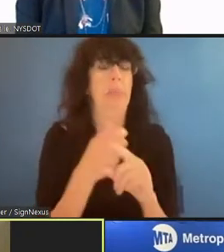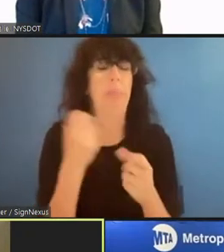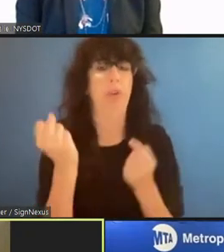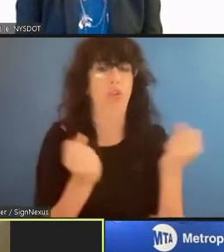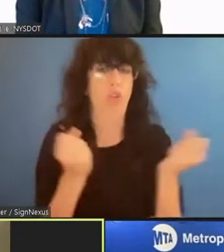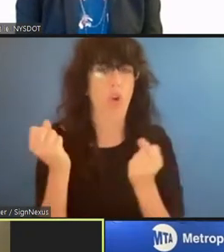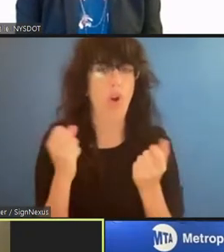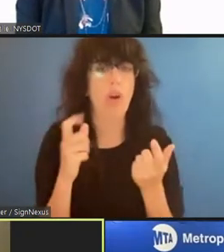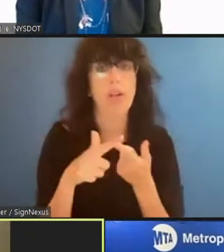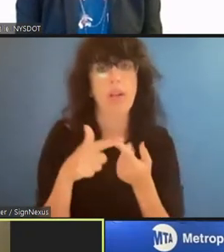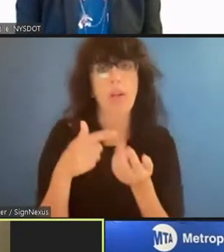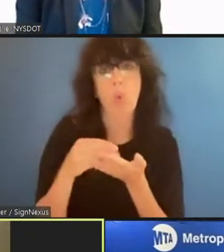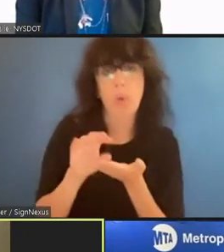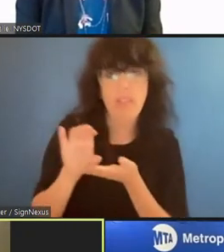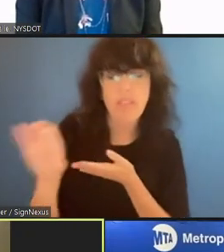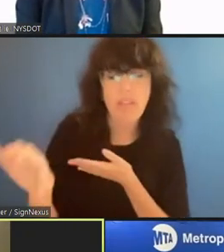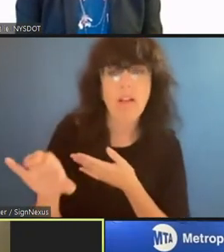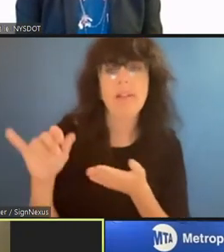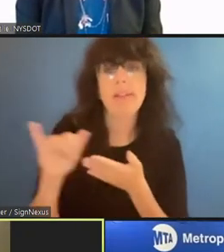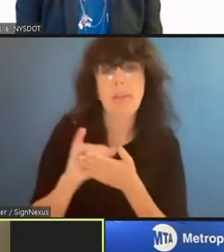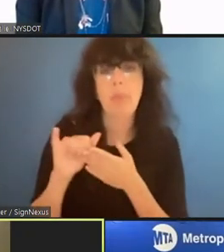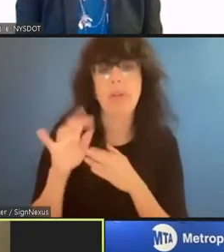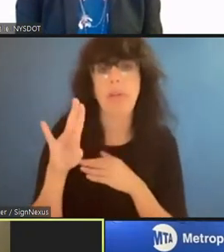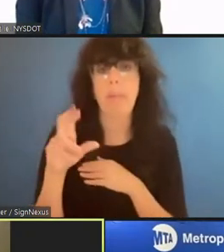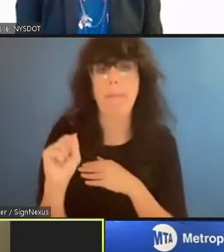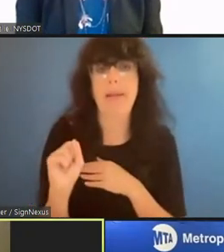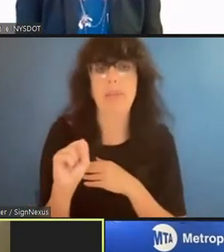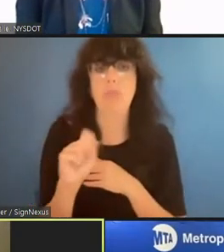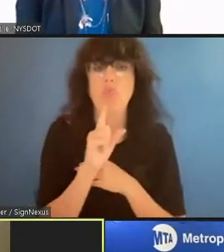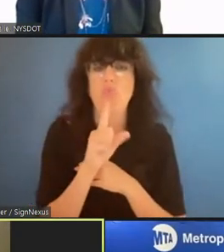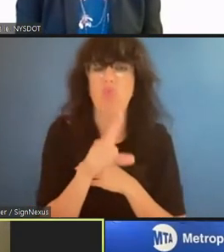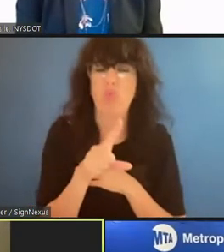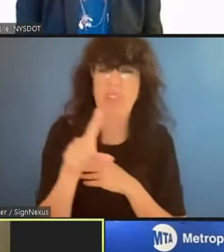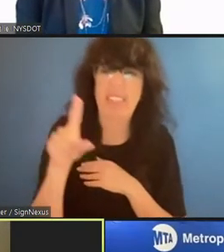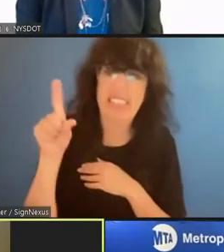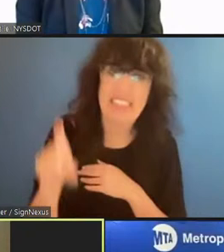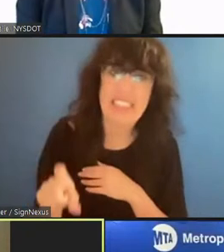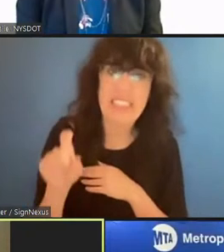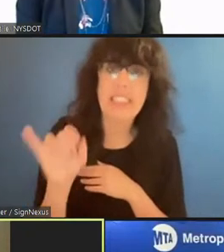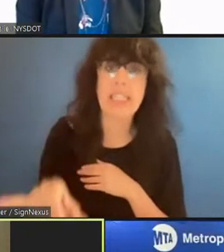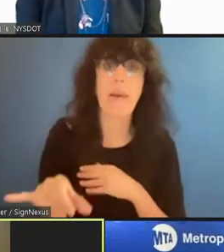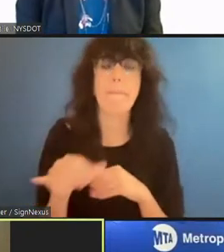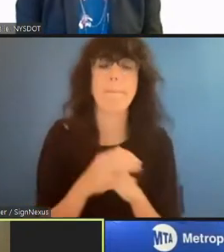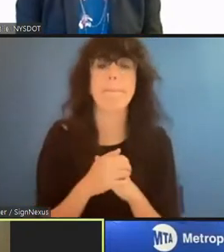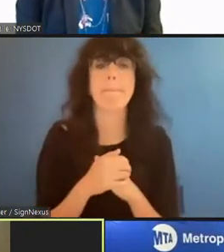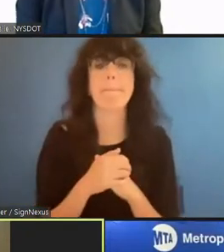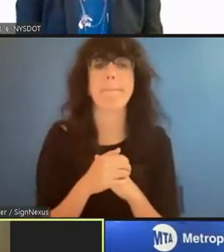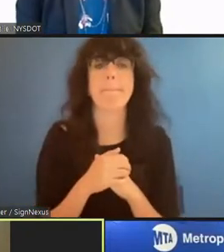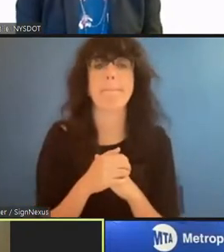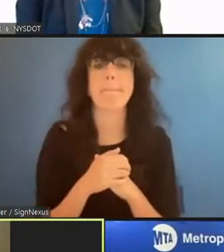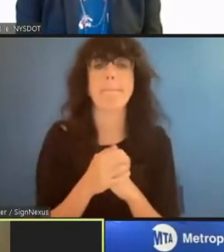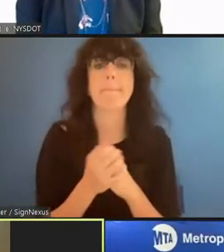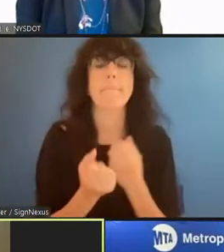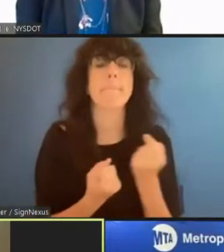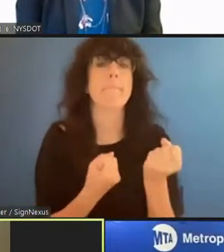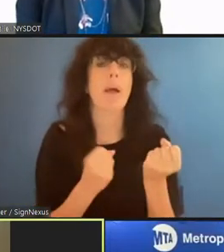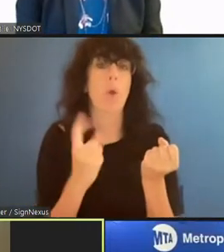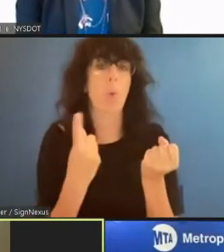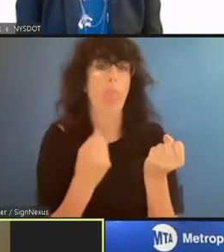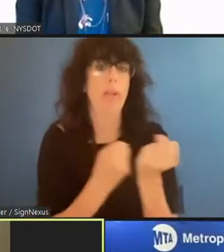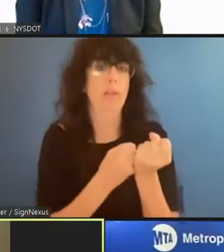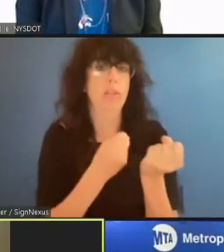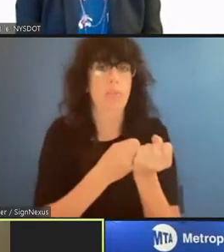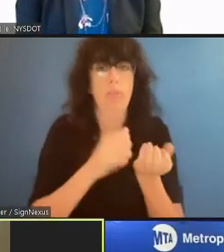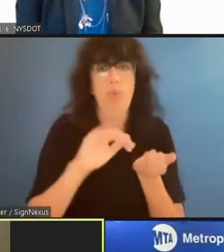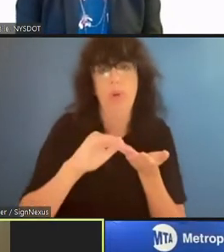subways and buses which we desperately need um i would only support an exemption that's already in